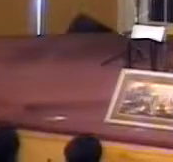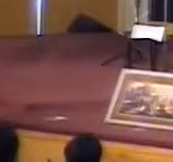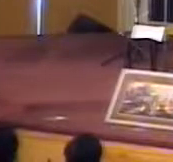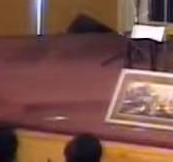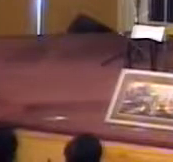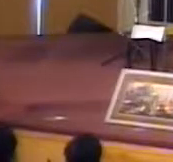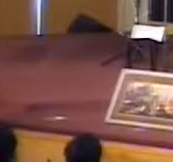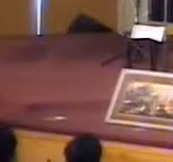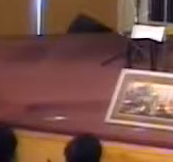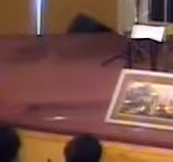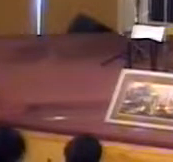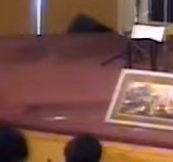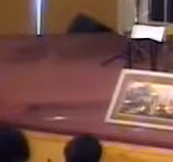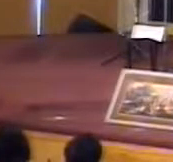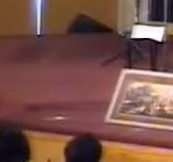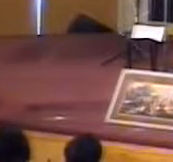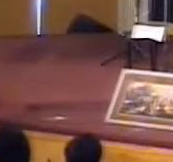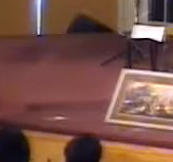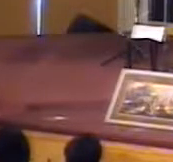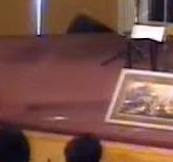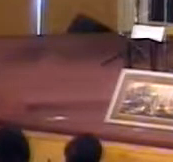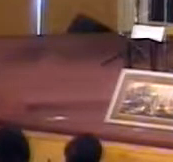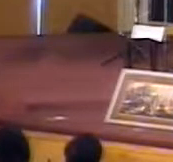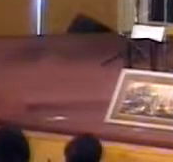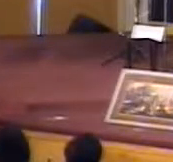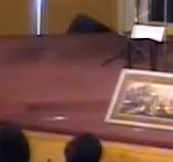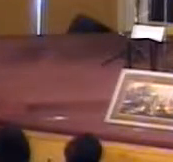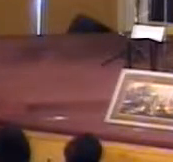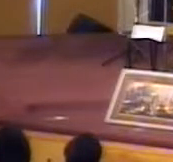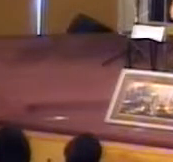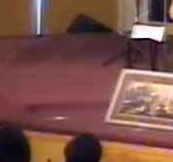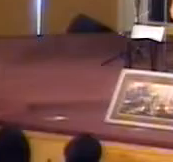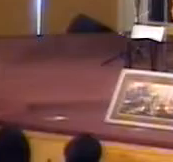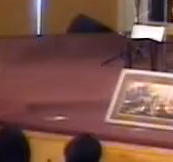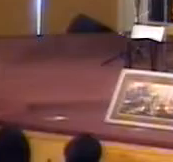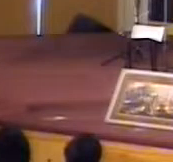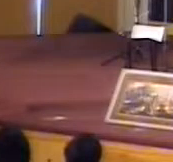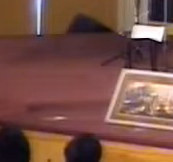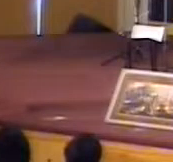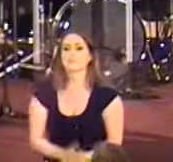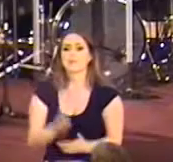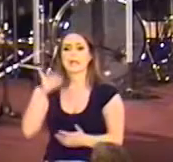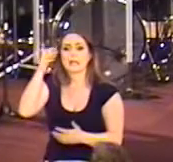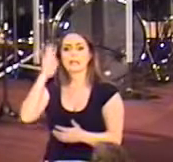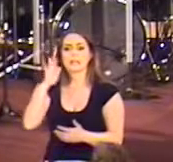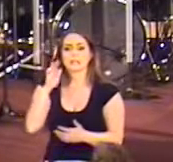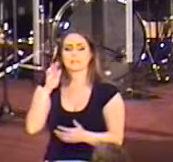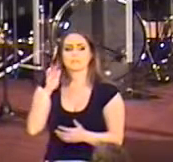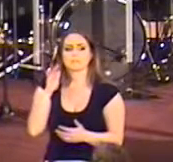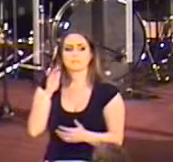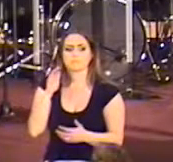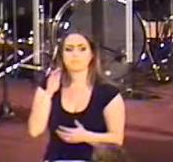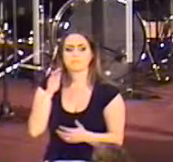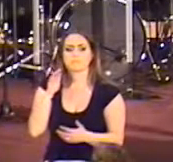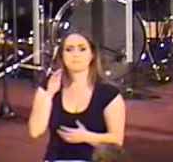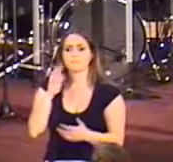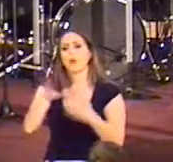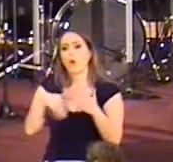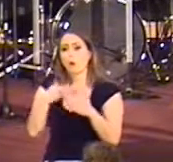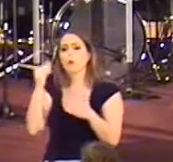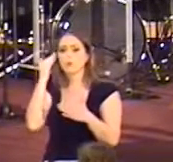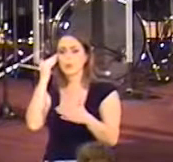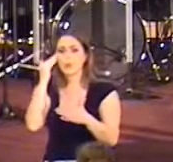3. You scrutinize my path, my lying down. You're intimately acquainted with all my ways. See, God's not only all-knowing, and he knows everything that's